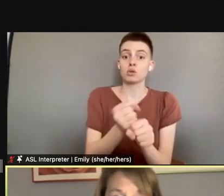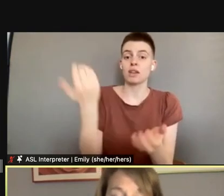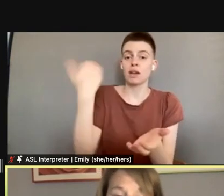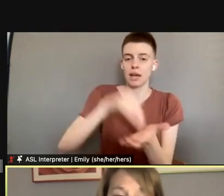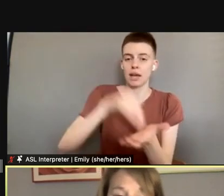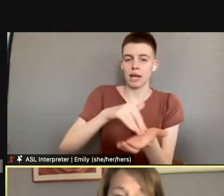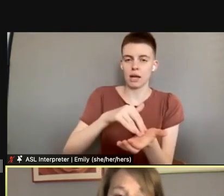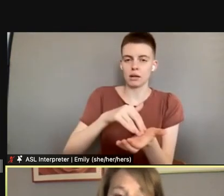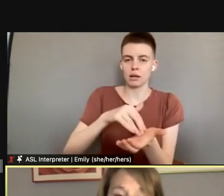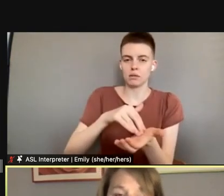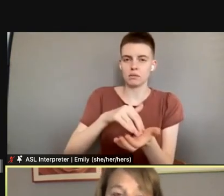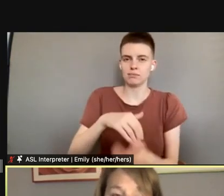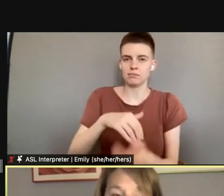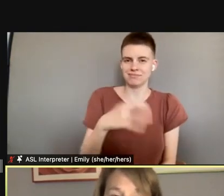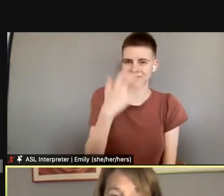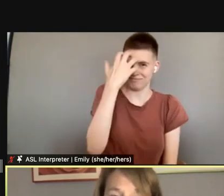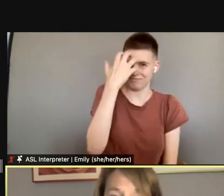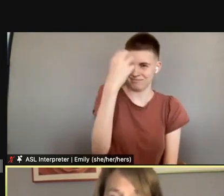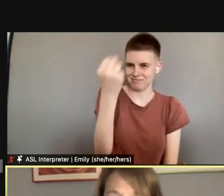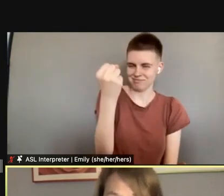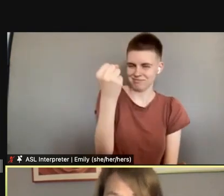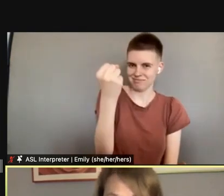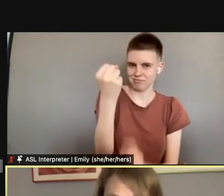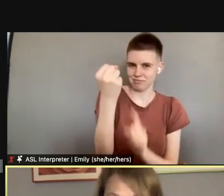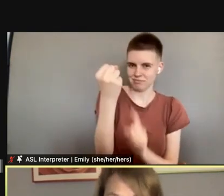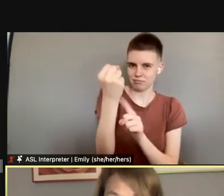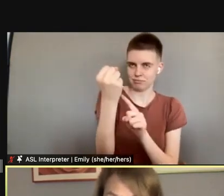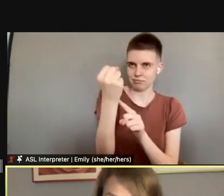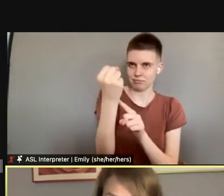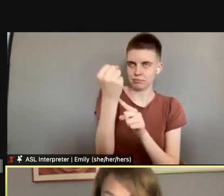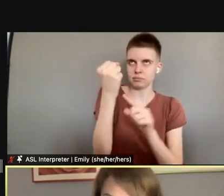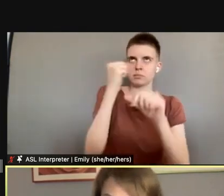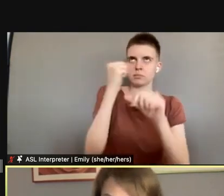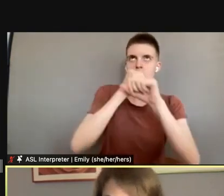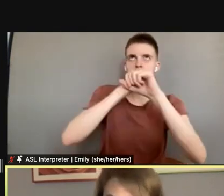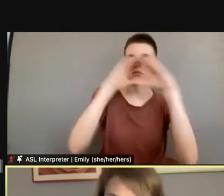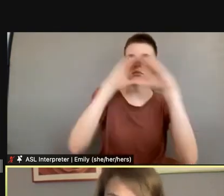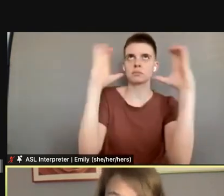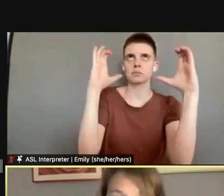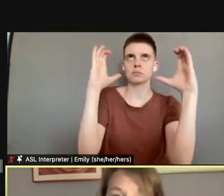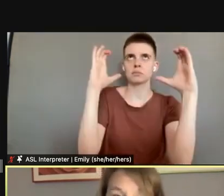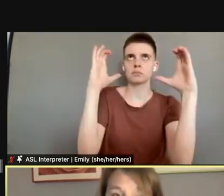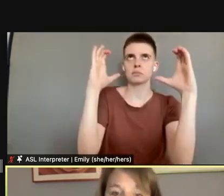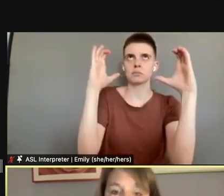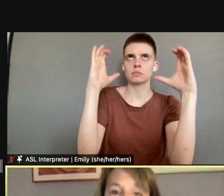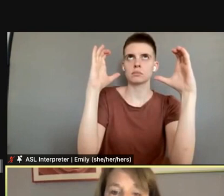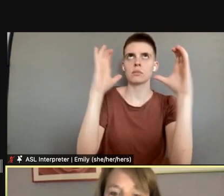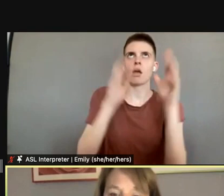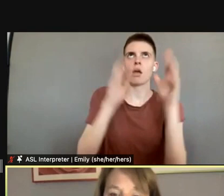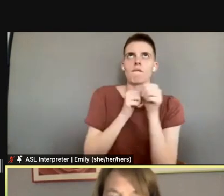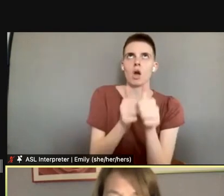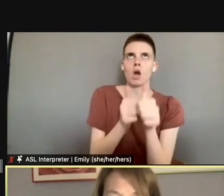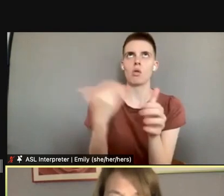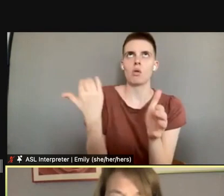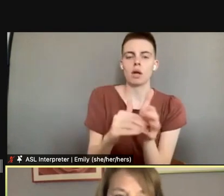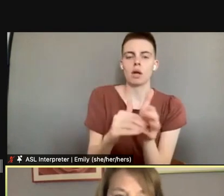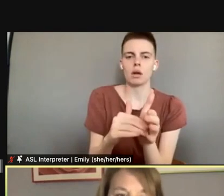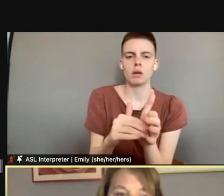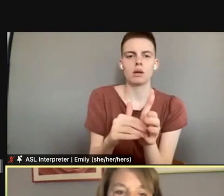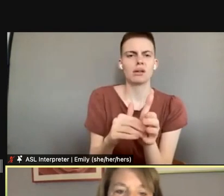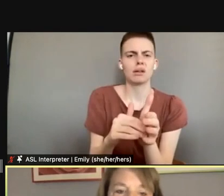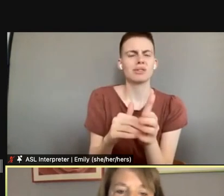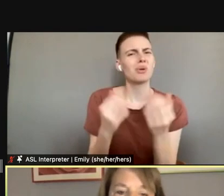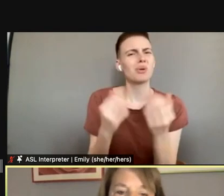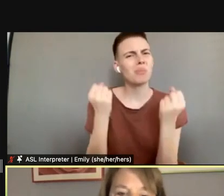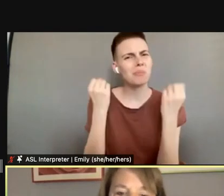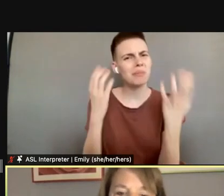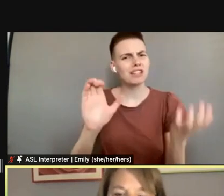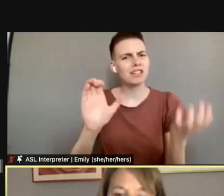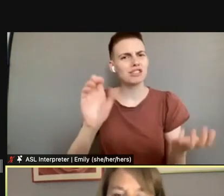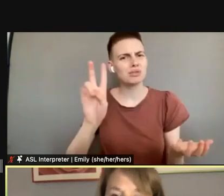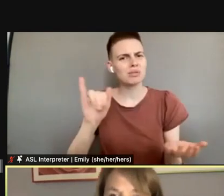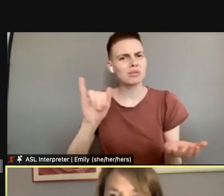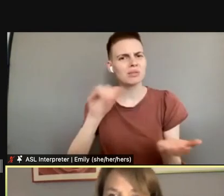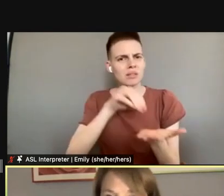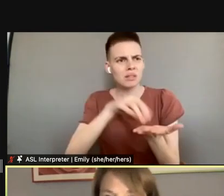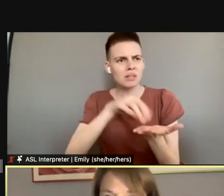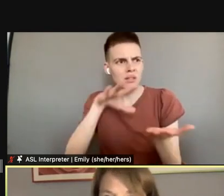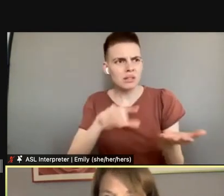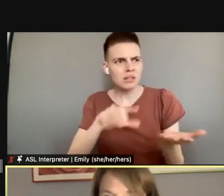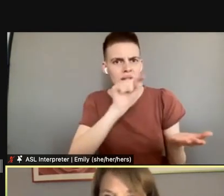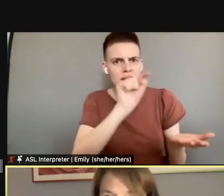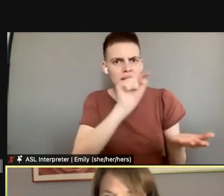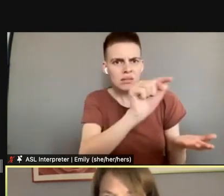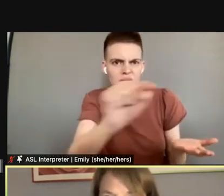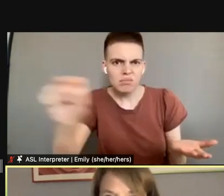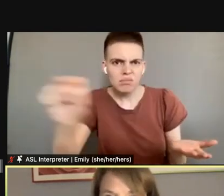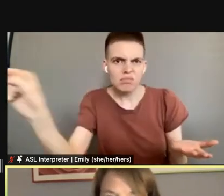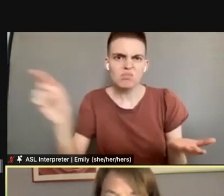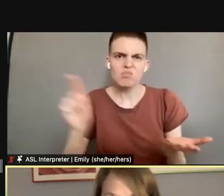Okay. And being able to then, act it out again. So why do so many children with CVI seem to have particular